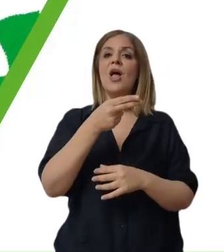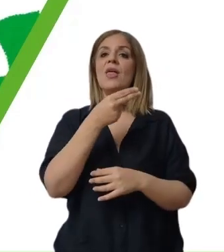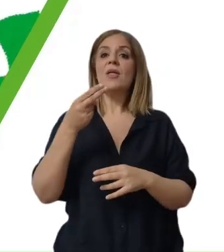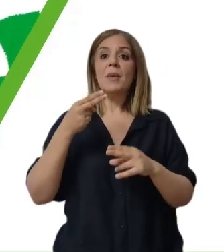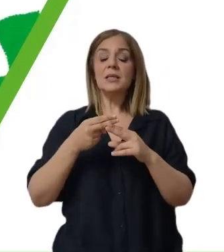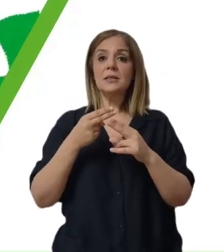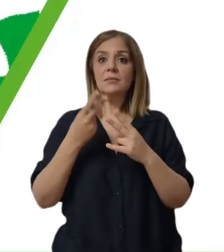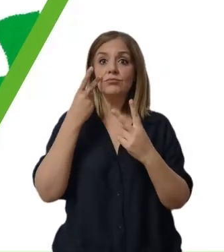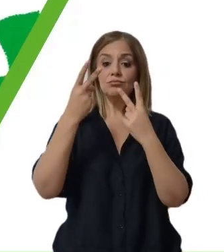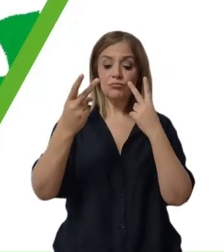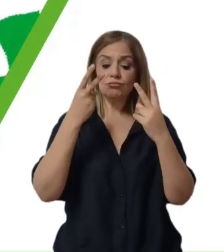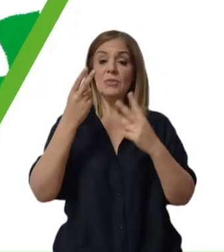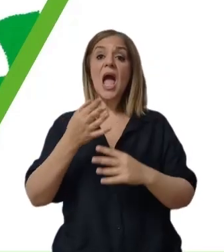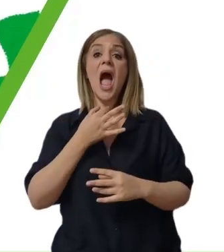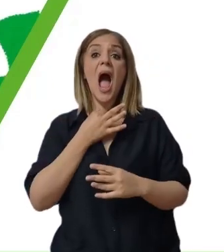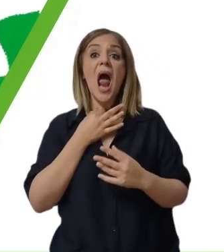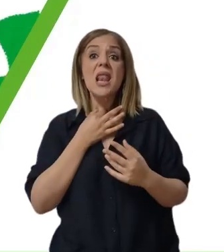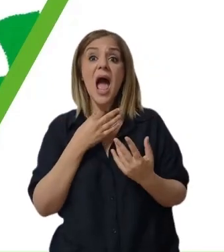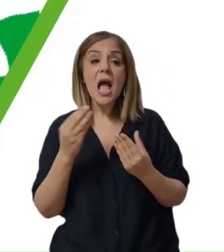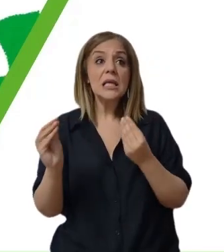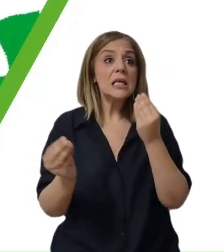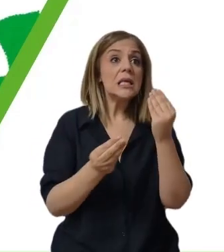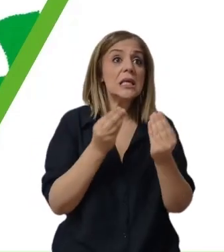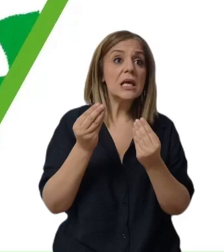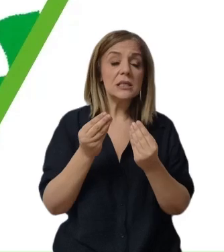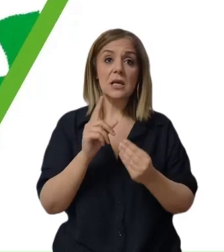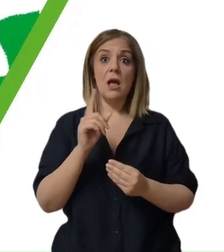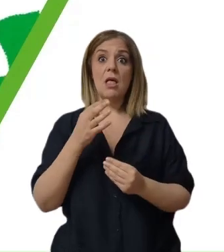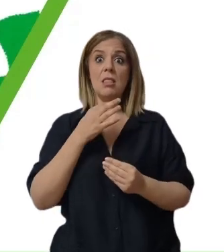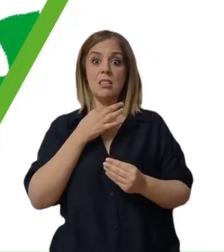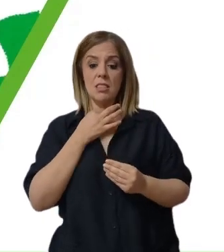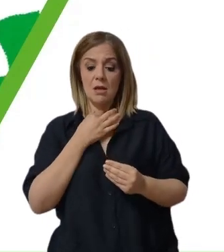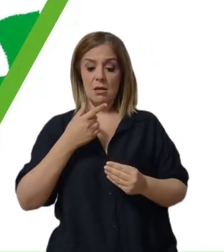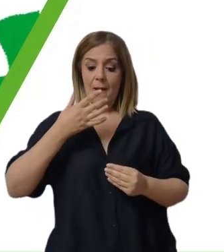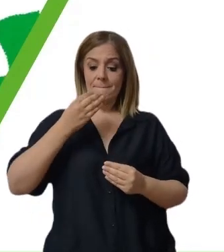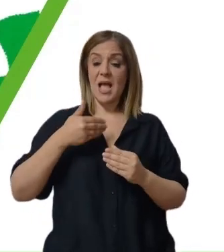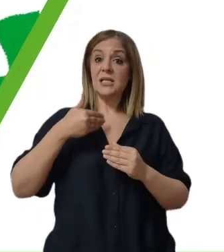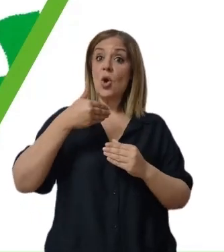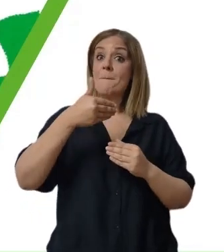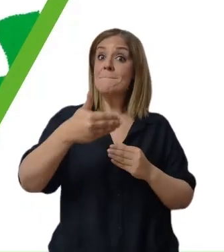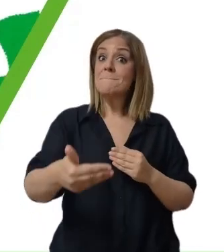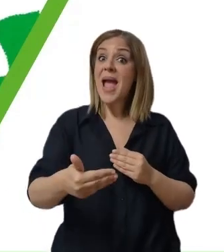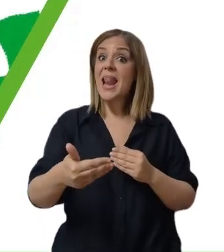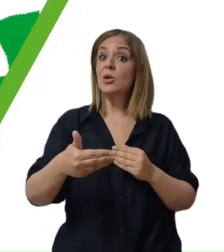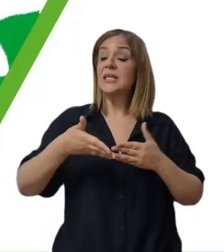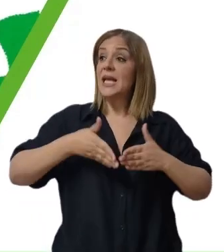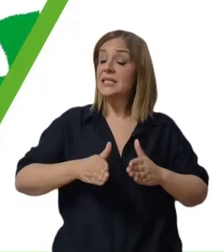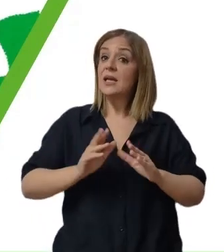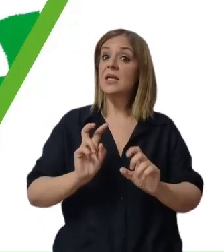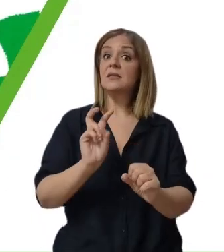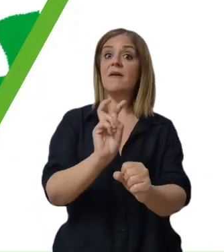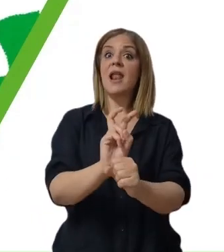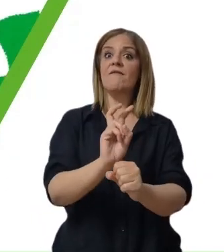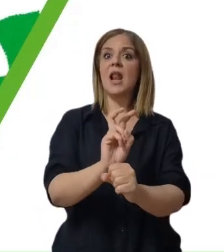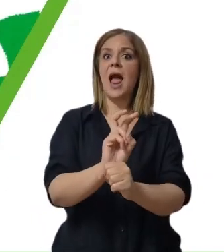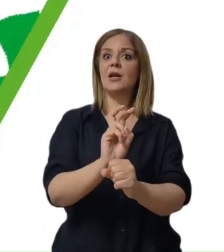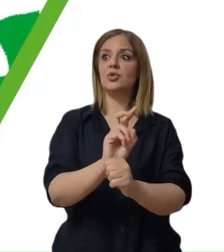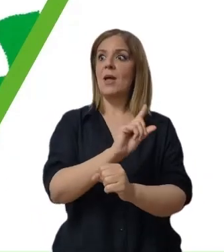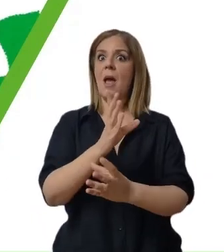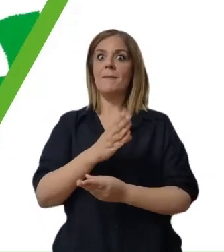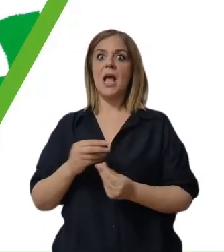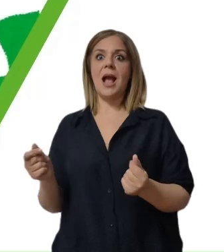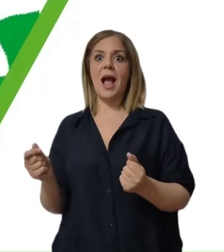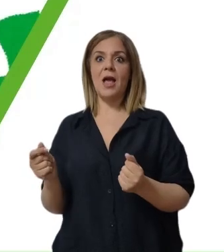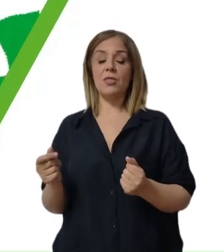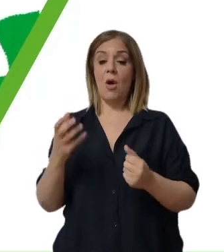our current needs without compromising the ability of future generations to meet theirs. It is based on